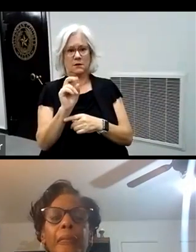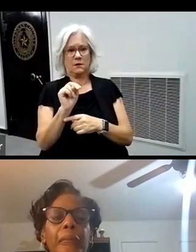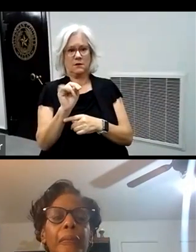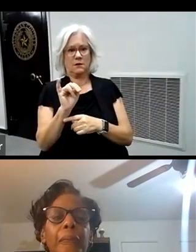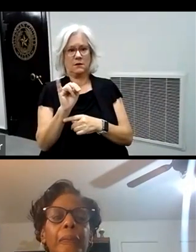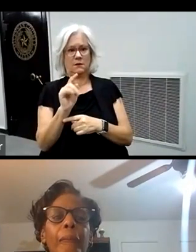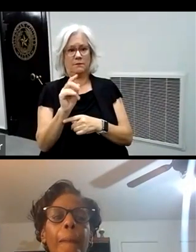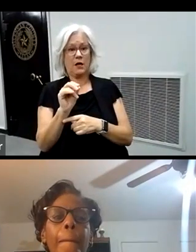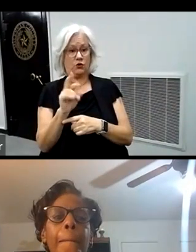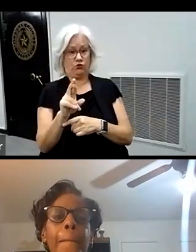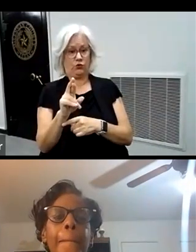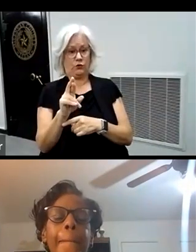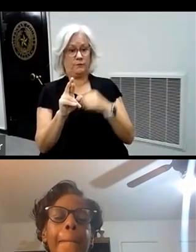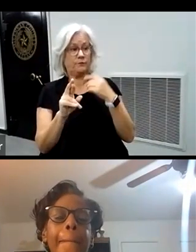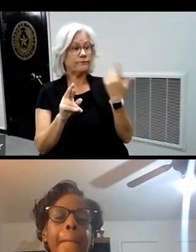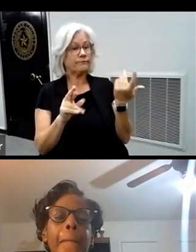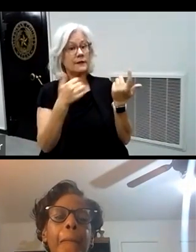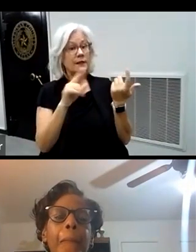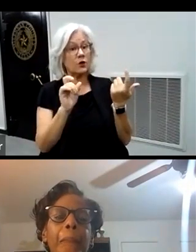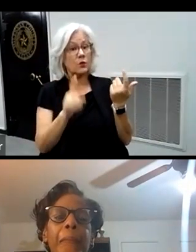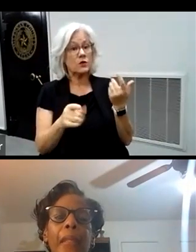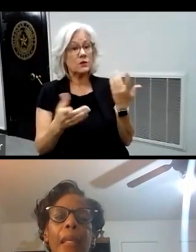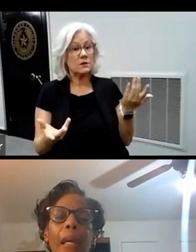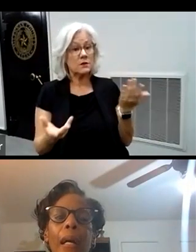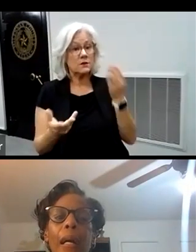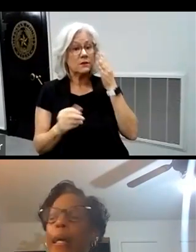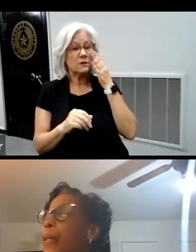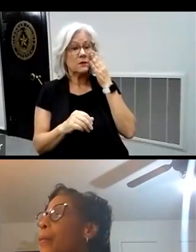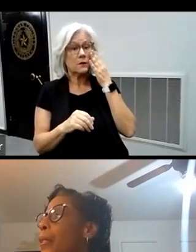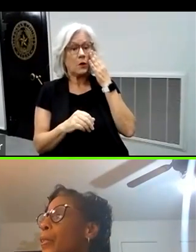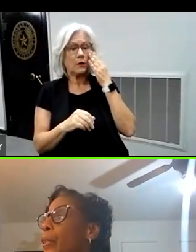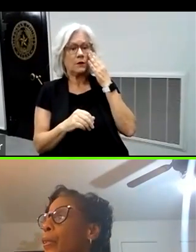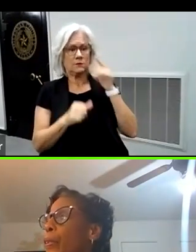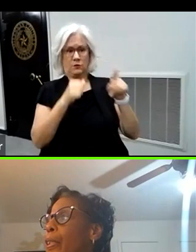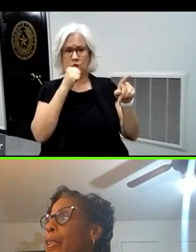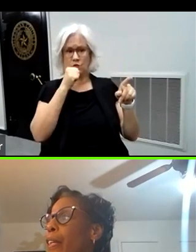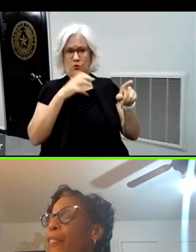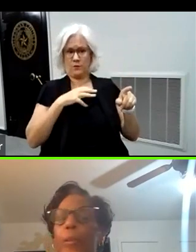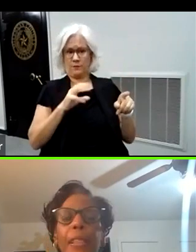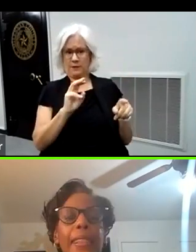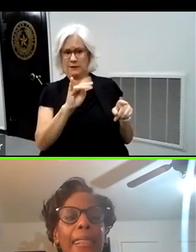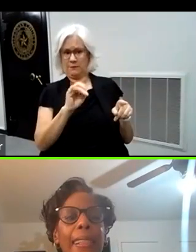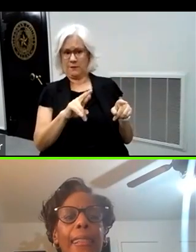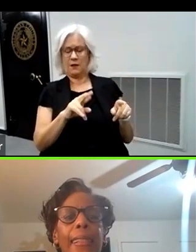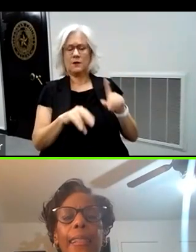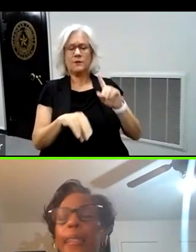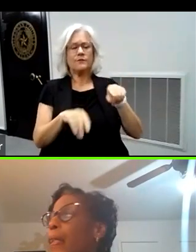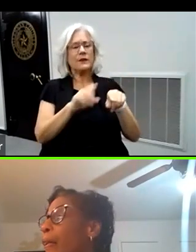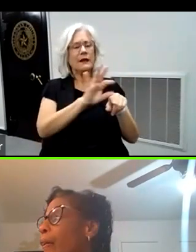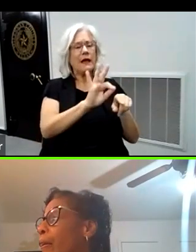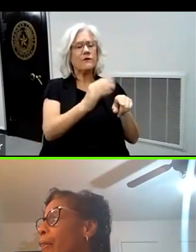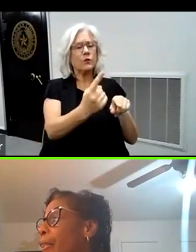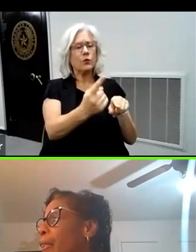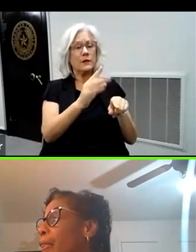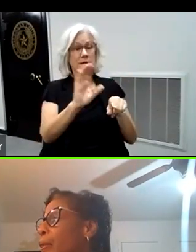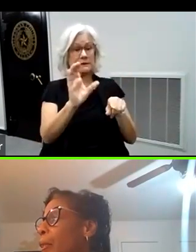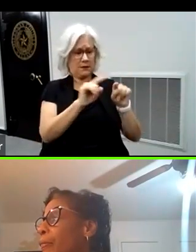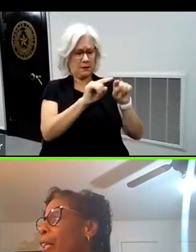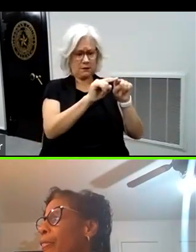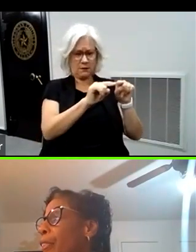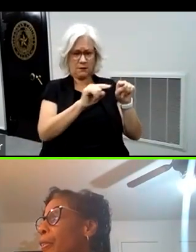Okay, are there any questions about those items? I had a question on F1C on